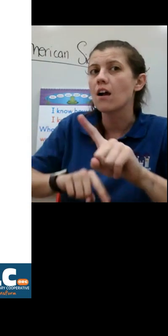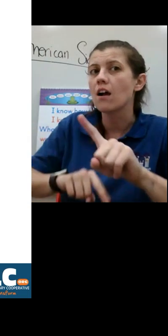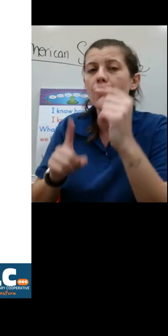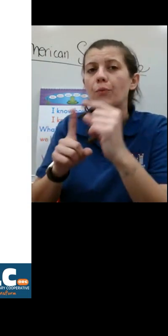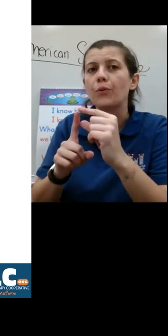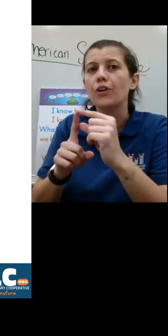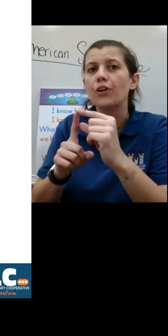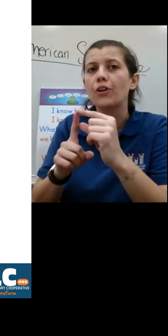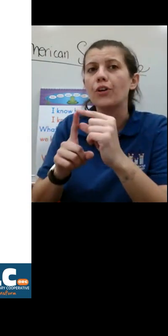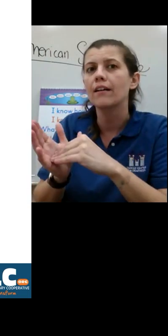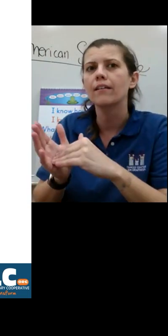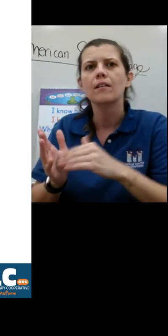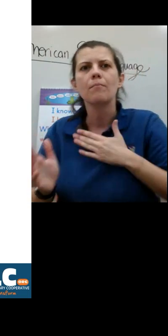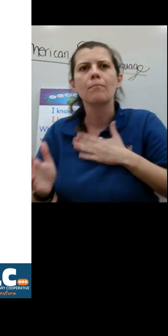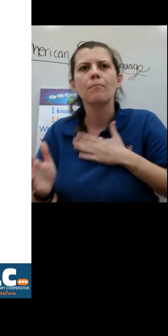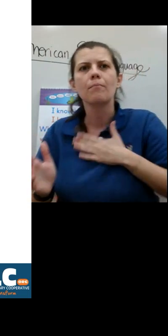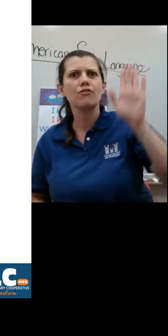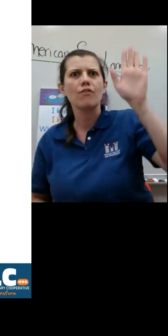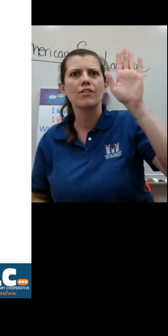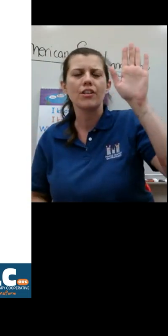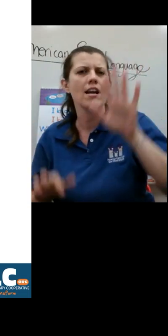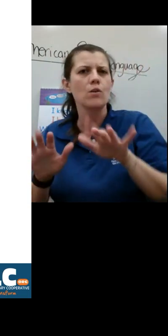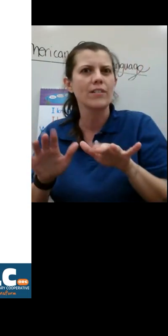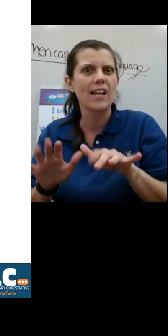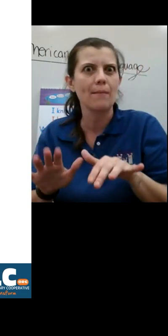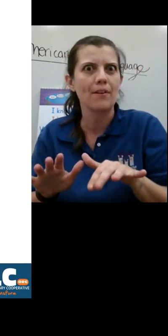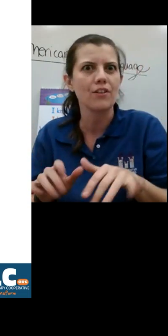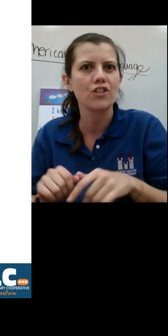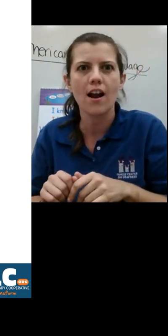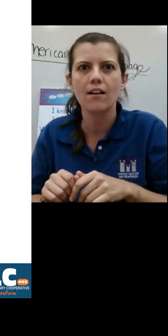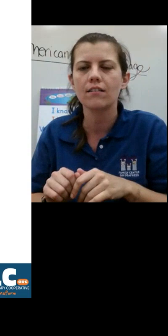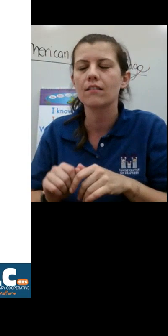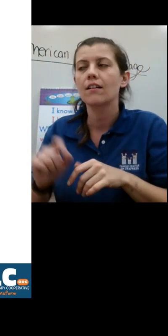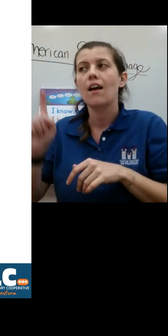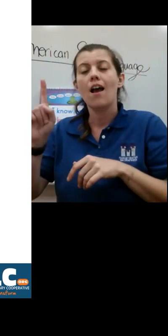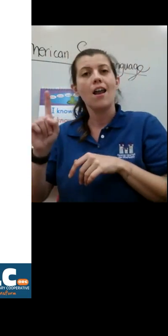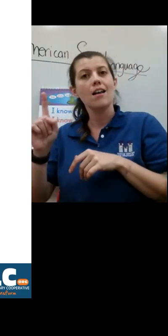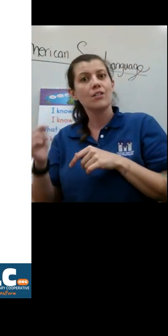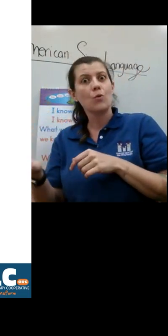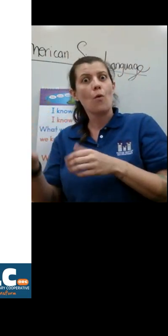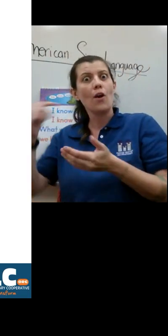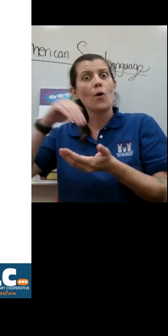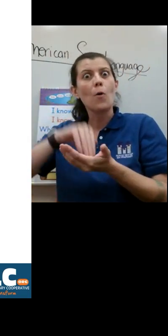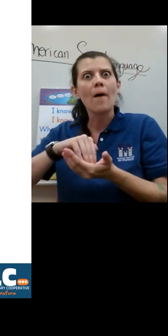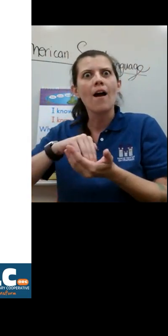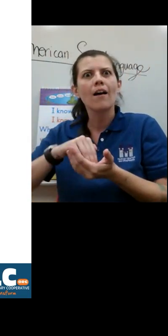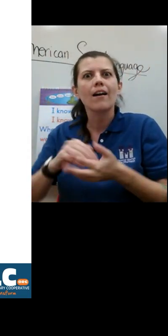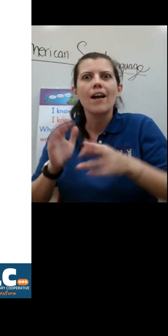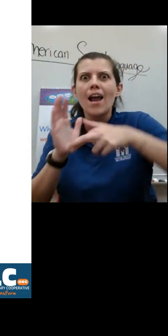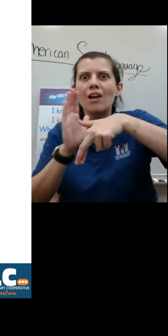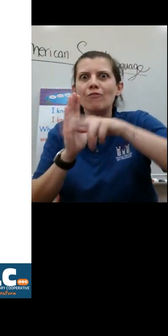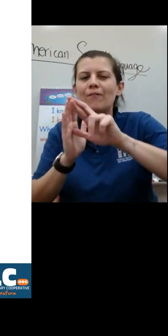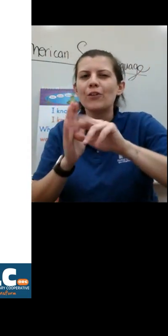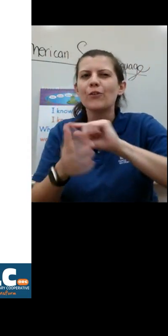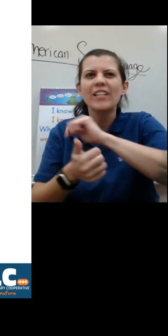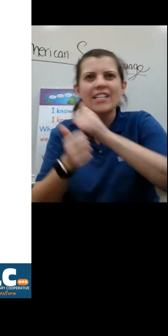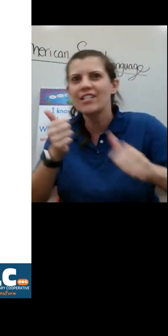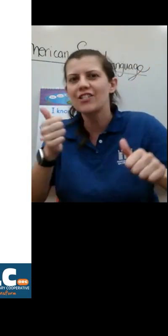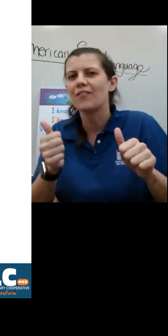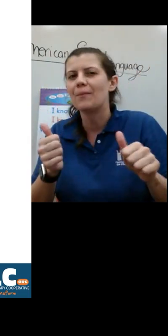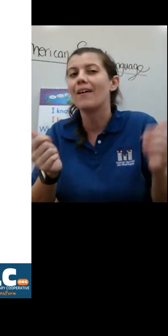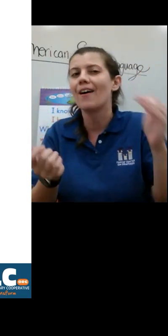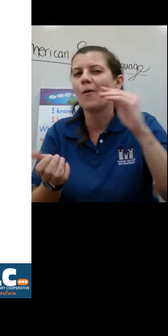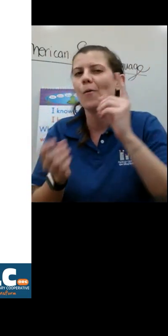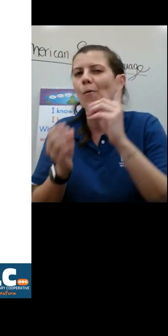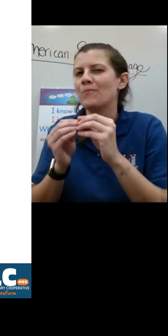me to sign another word again, please raise your hand or type in the chat. And I do want to go back and